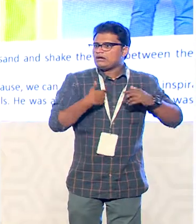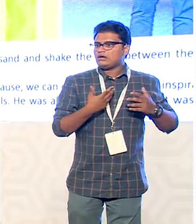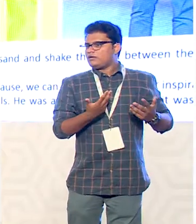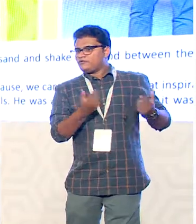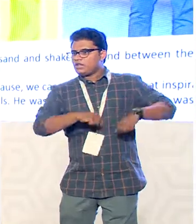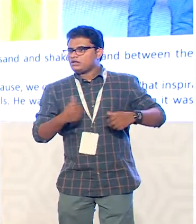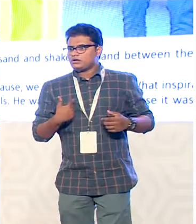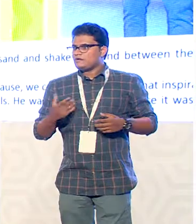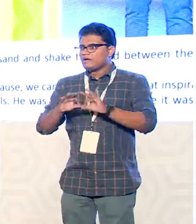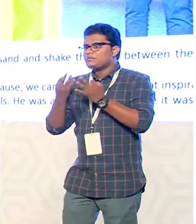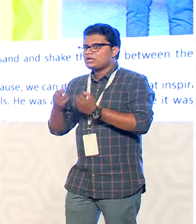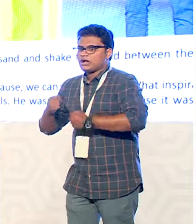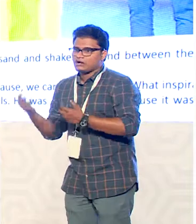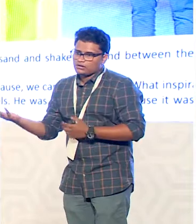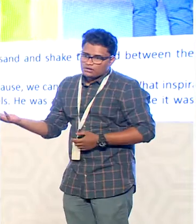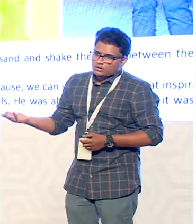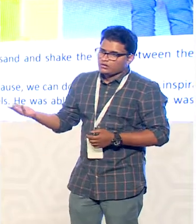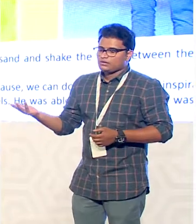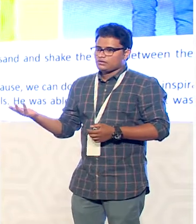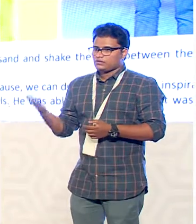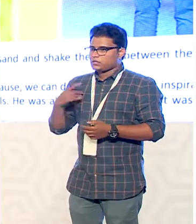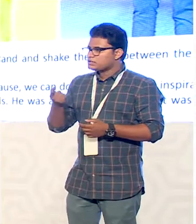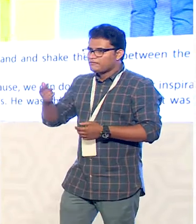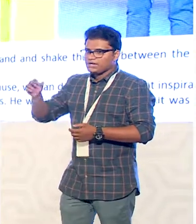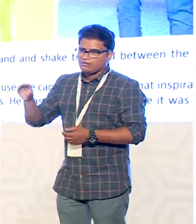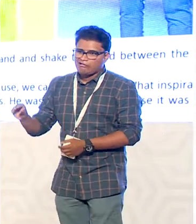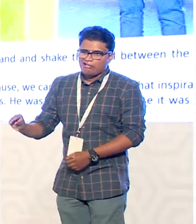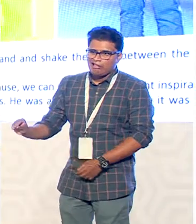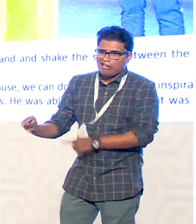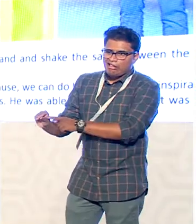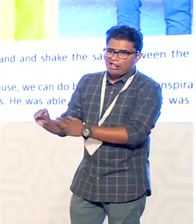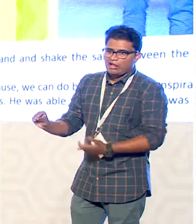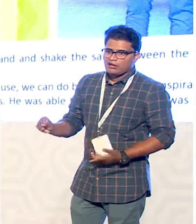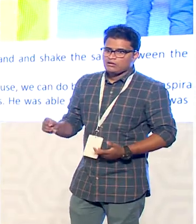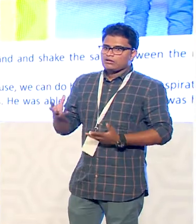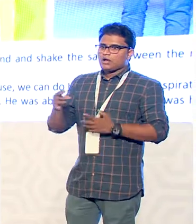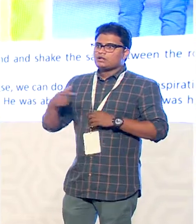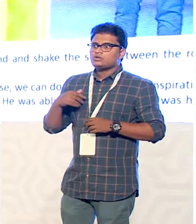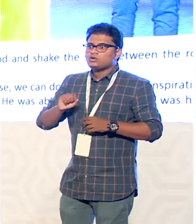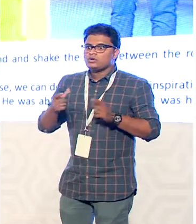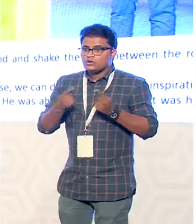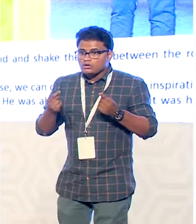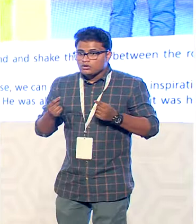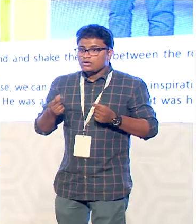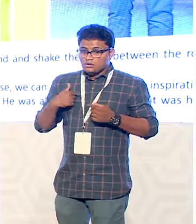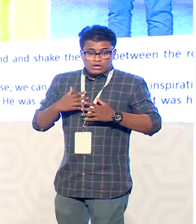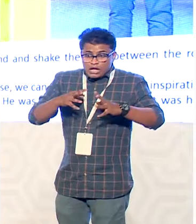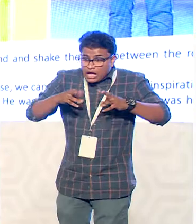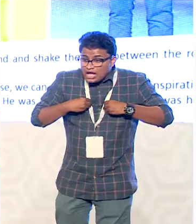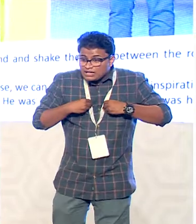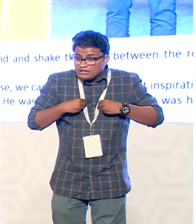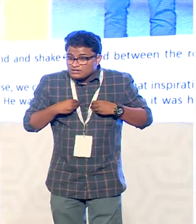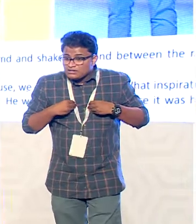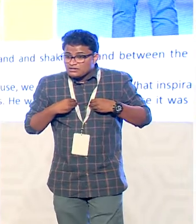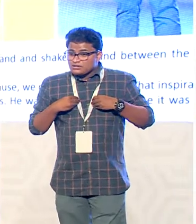is in crisis because, you know, they're now short of funds. And so this, accepting this very